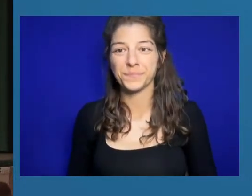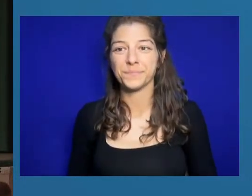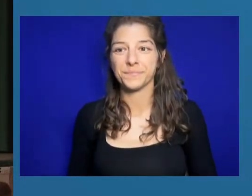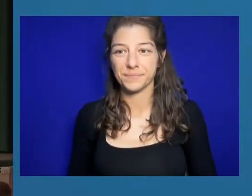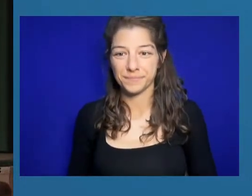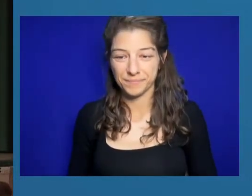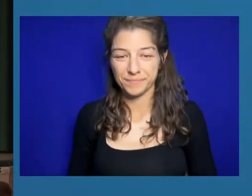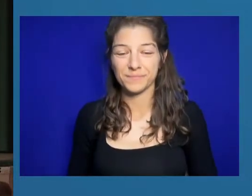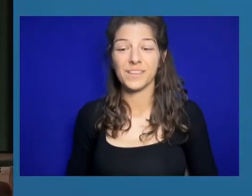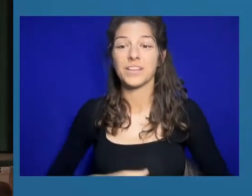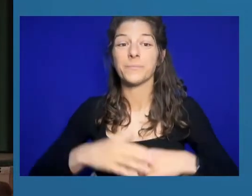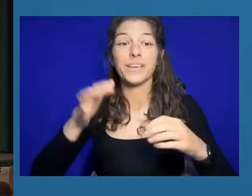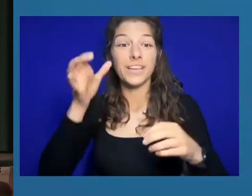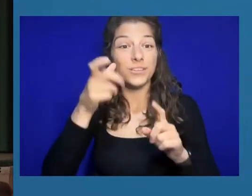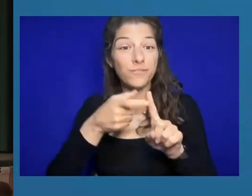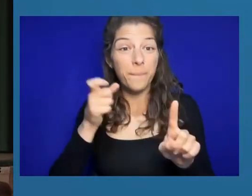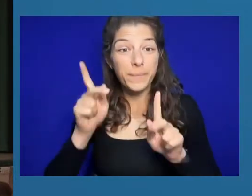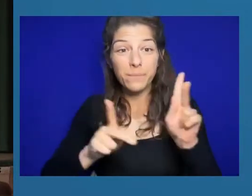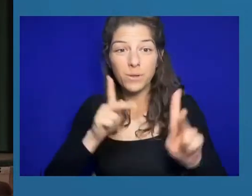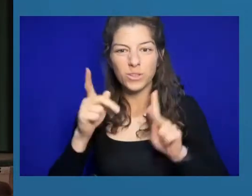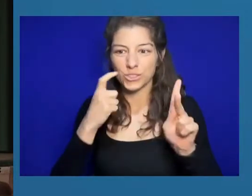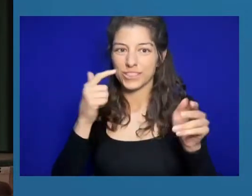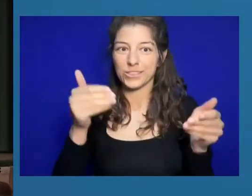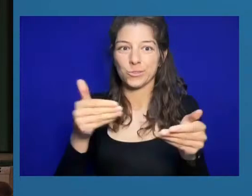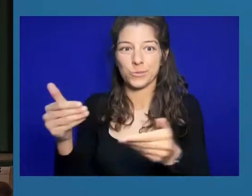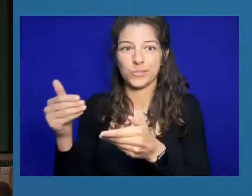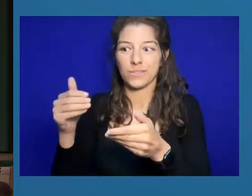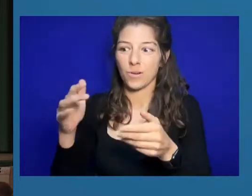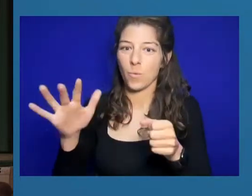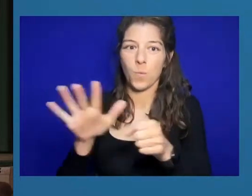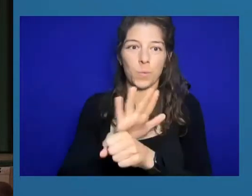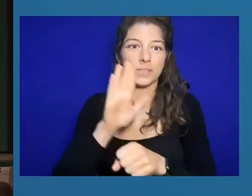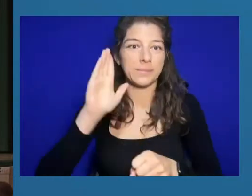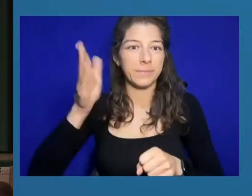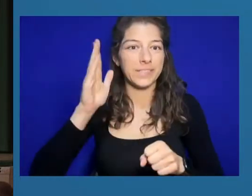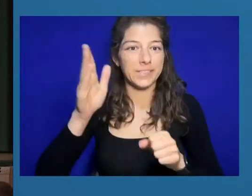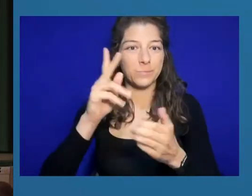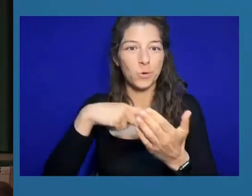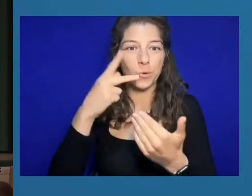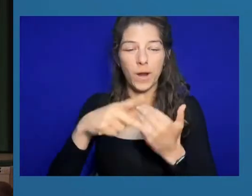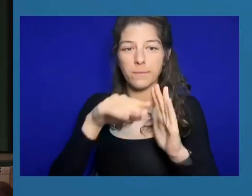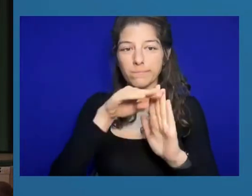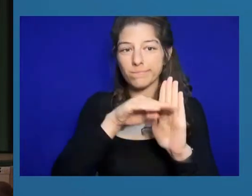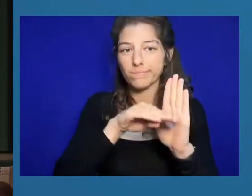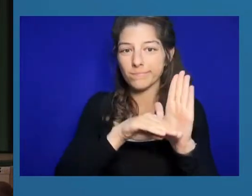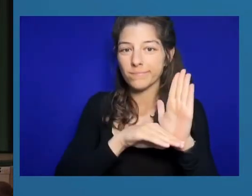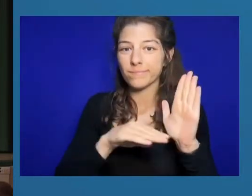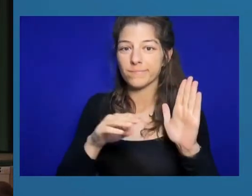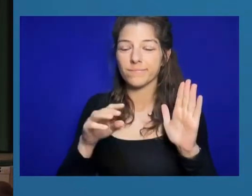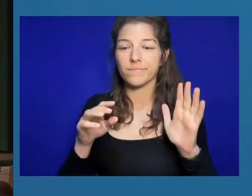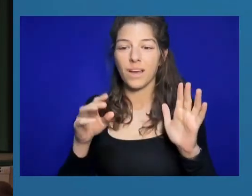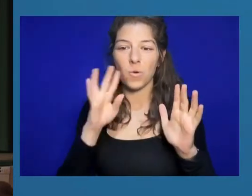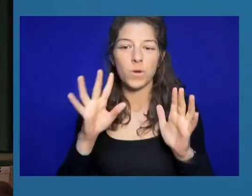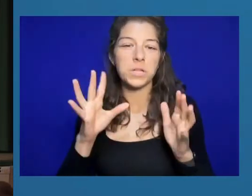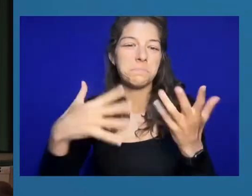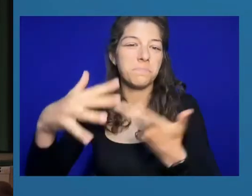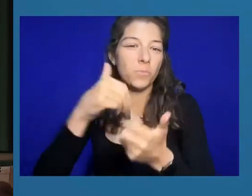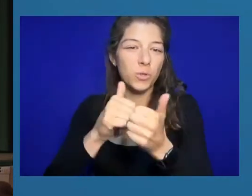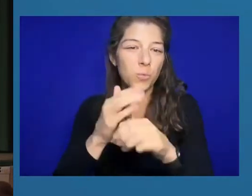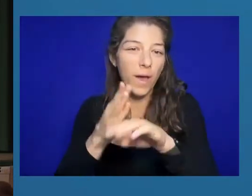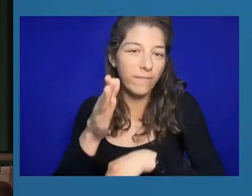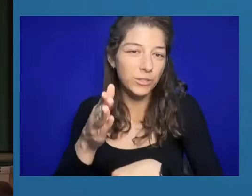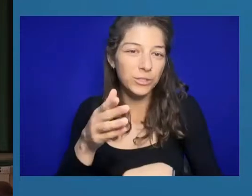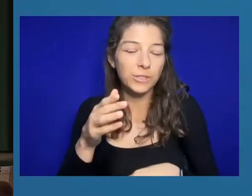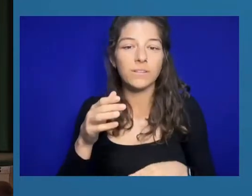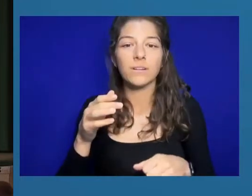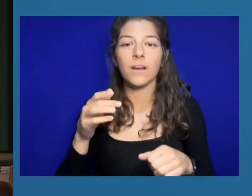And you'll be hearing from the people who were just introduced our entire speaking program, and I have a chance to gather with you afterward. But I was here, been